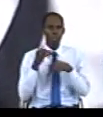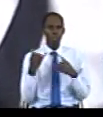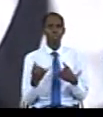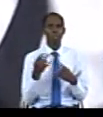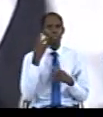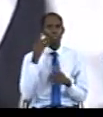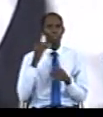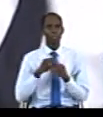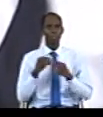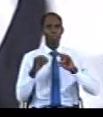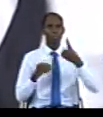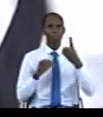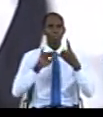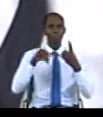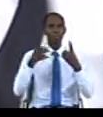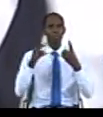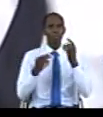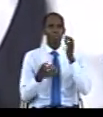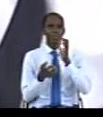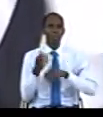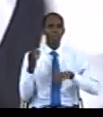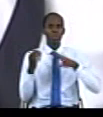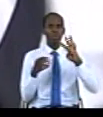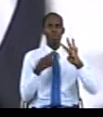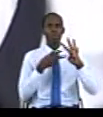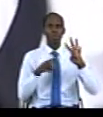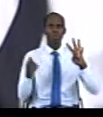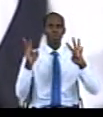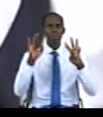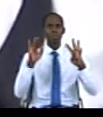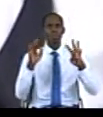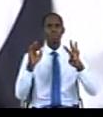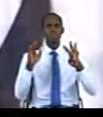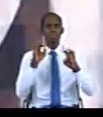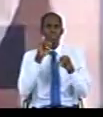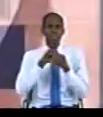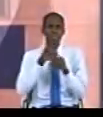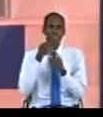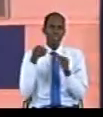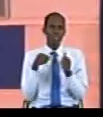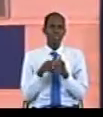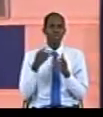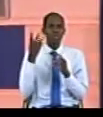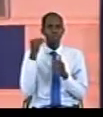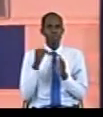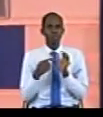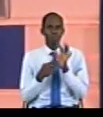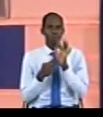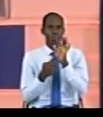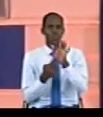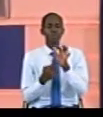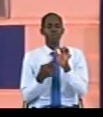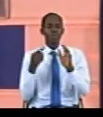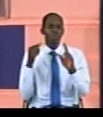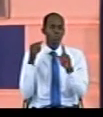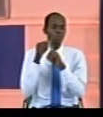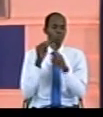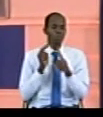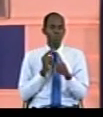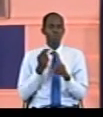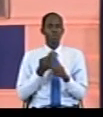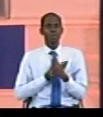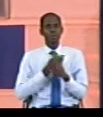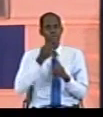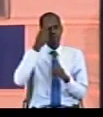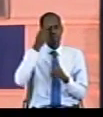1 John 4:9. 1 John 4:9. In this was manifested the love of God toward us. Listen to this. Because that